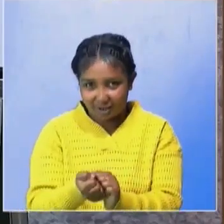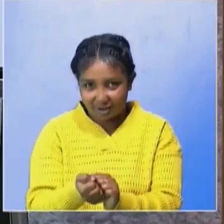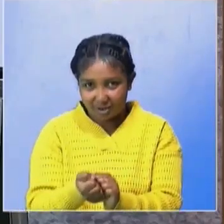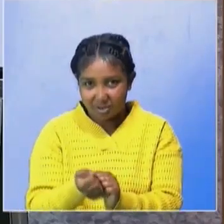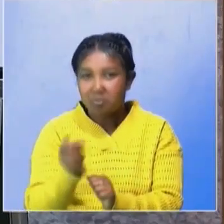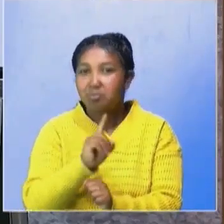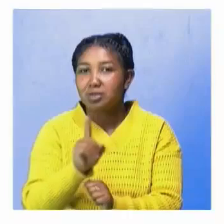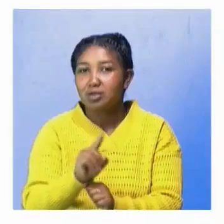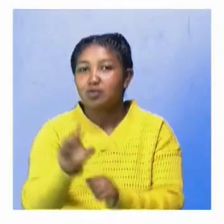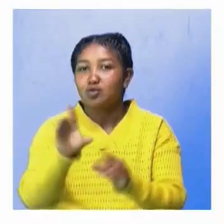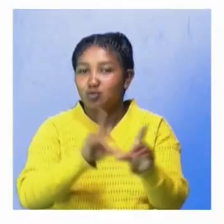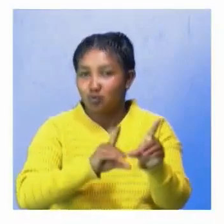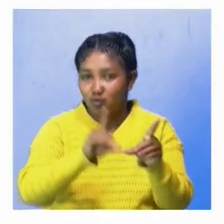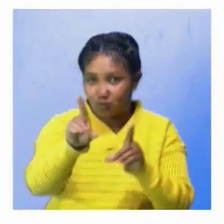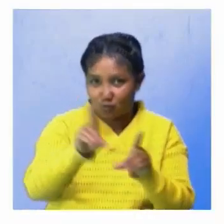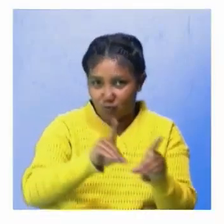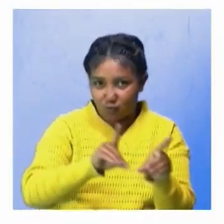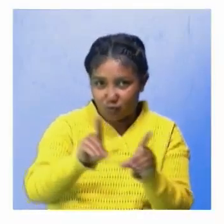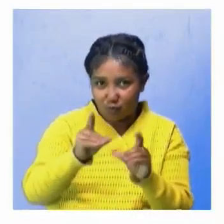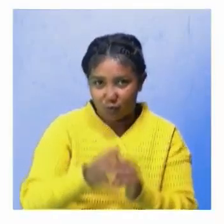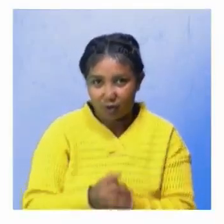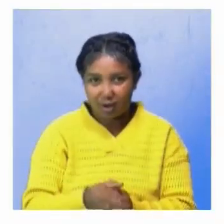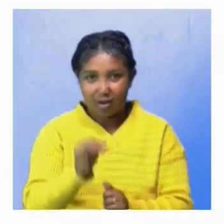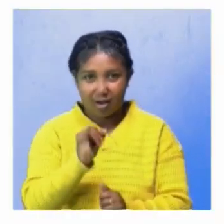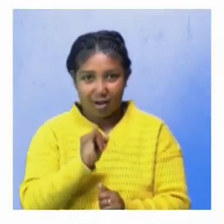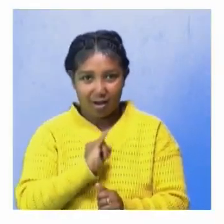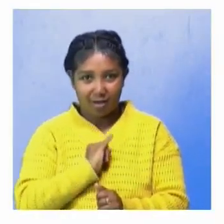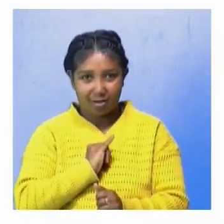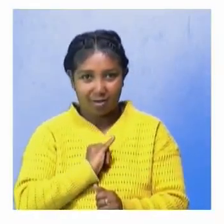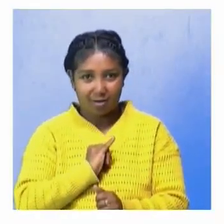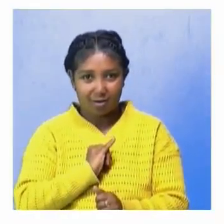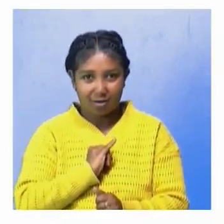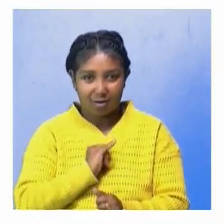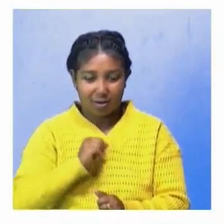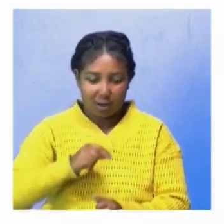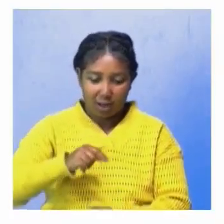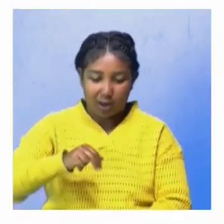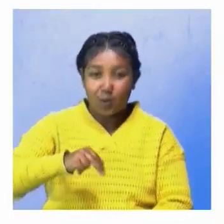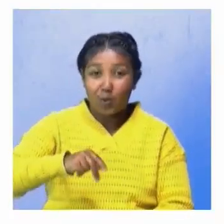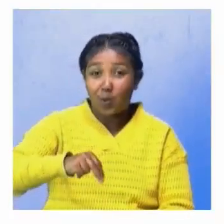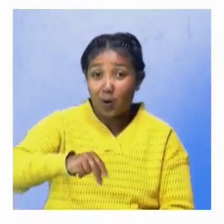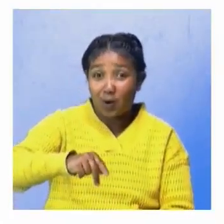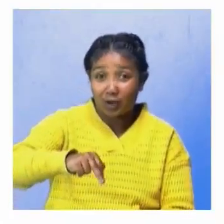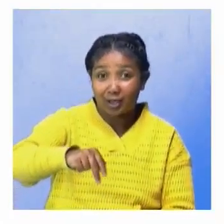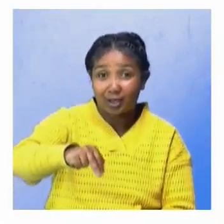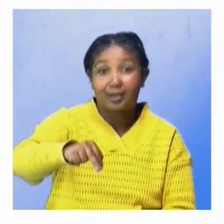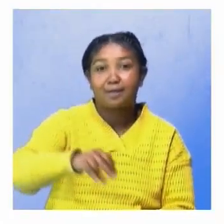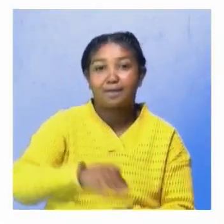can I say? Do I walk